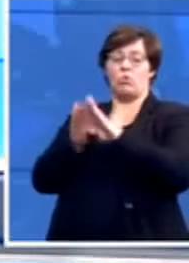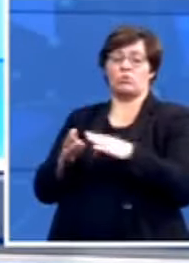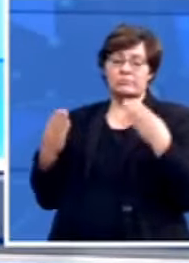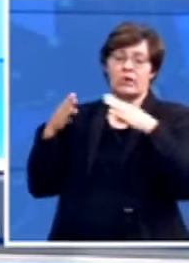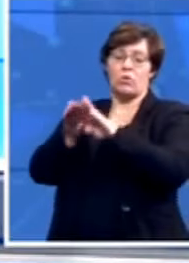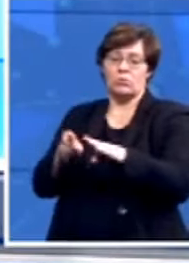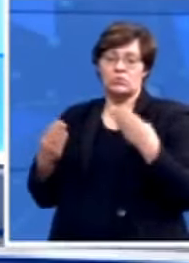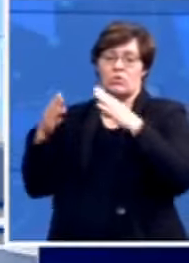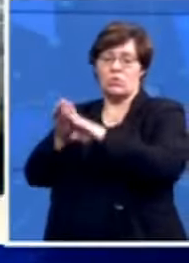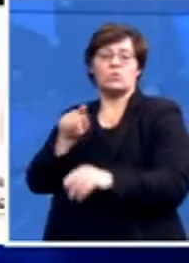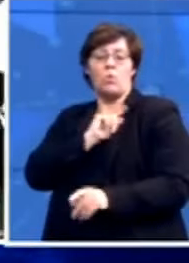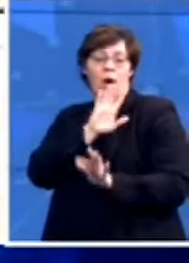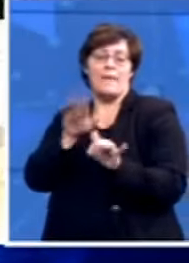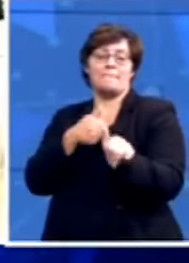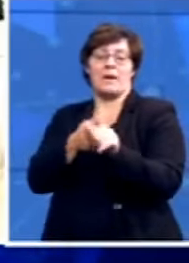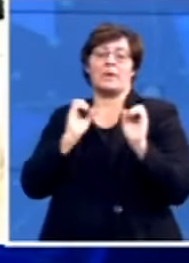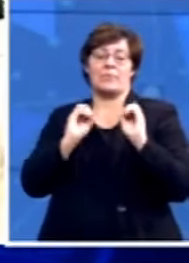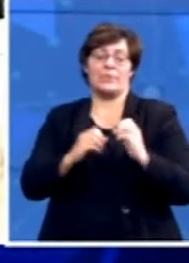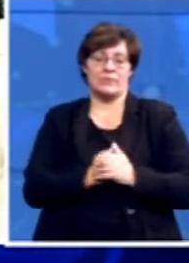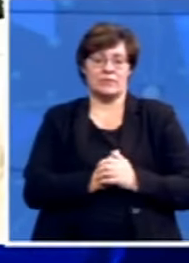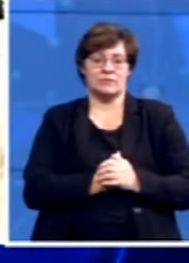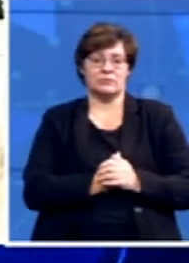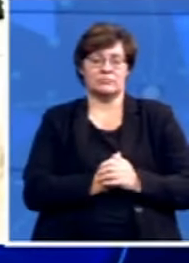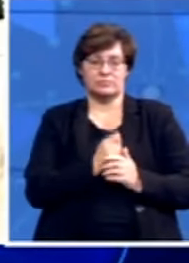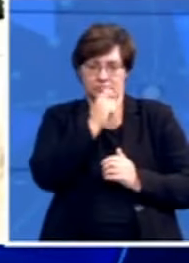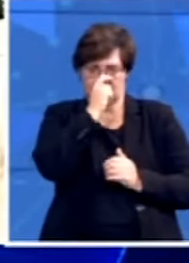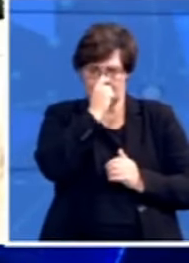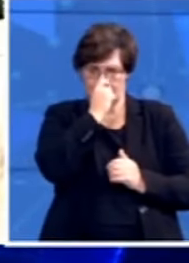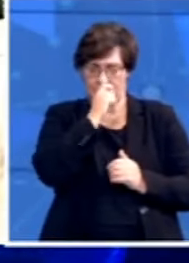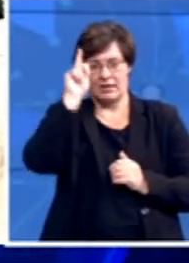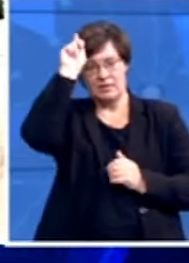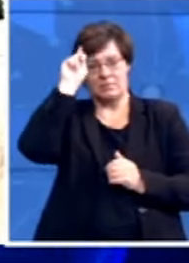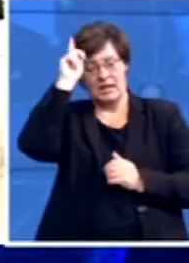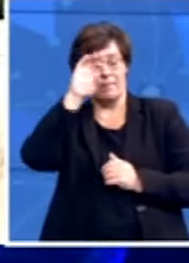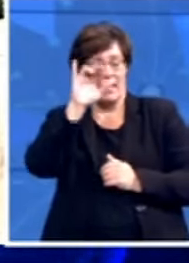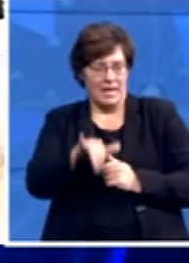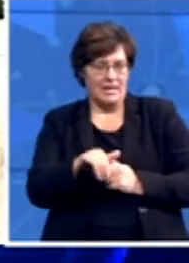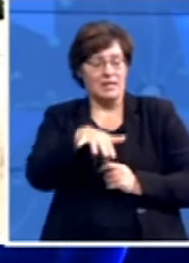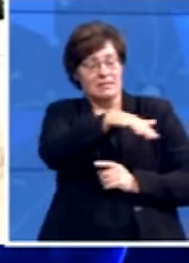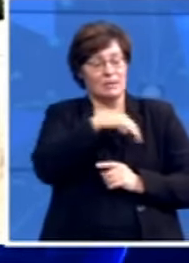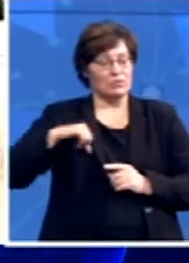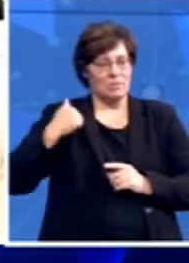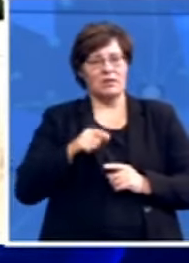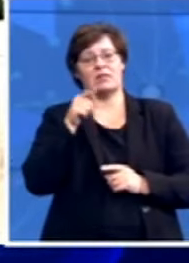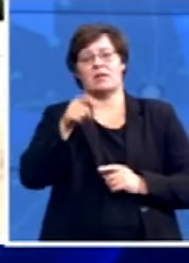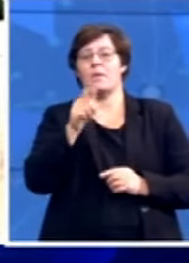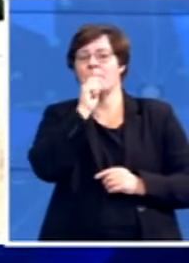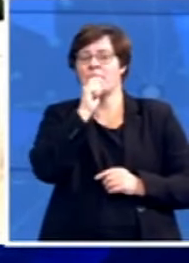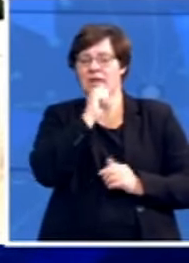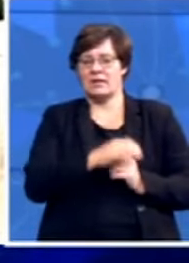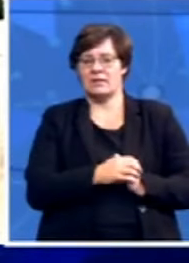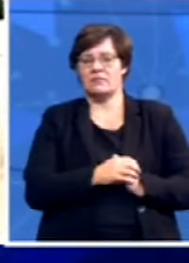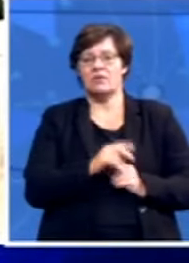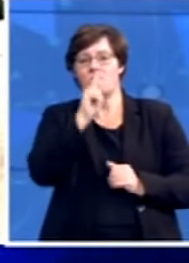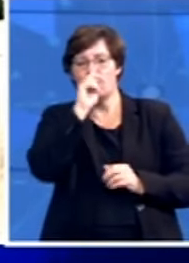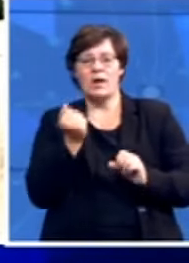We now cross to our Nelson Mandela Bay reporter, Mcebisi Ngqina. A very good morning to you. You're looking at the impact this has on businesses in